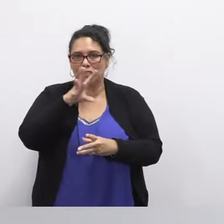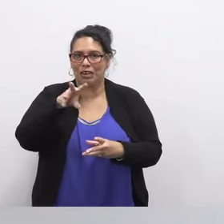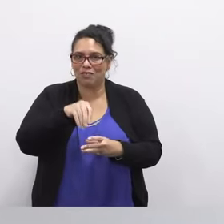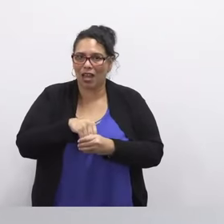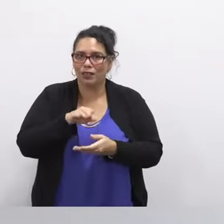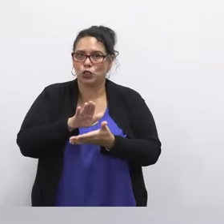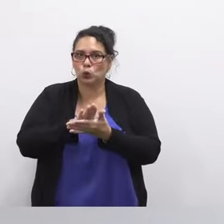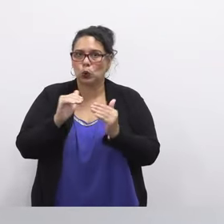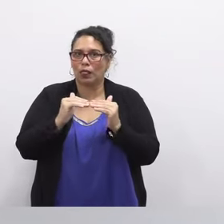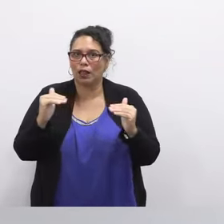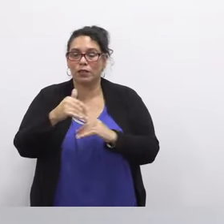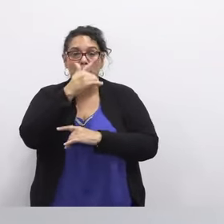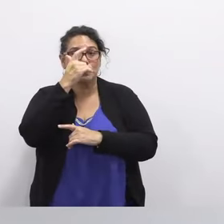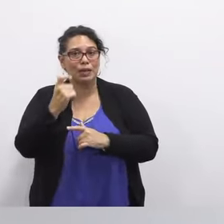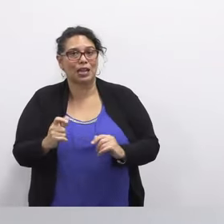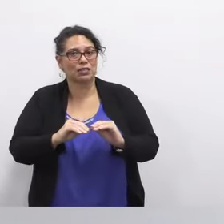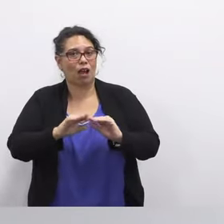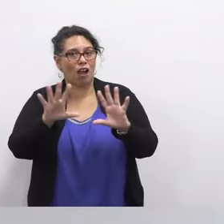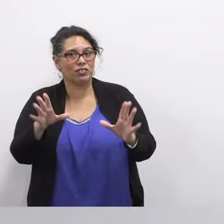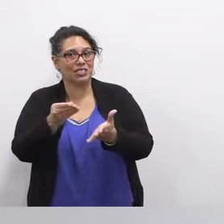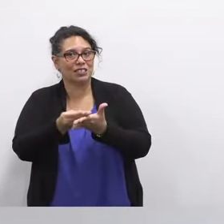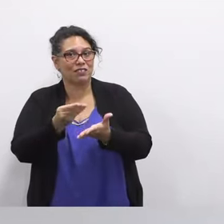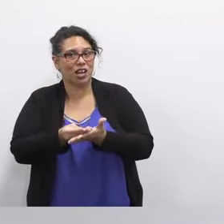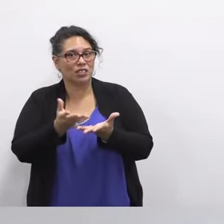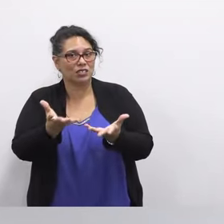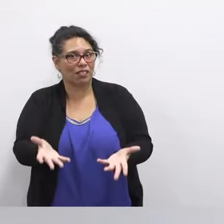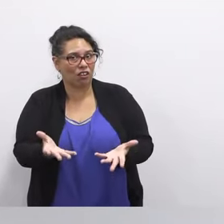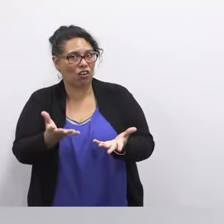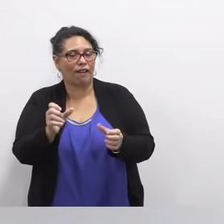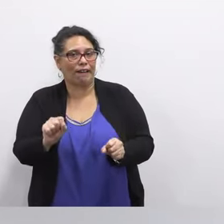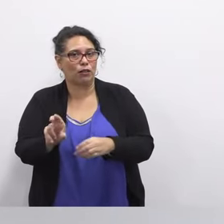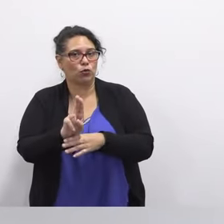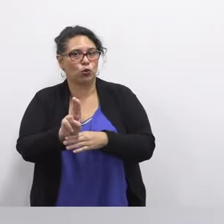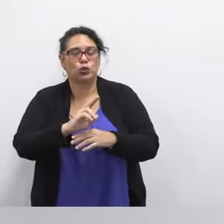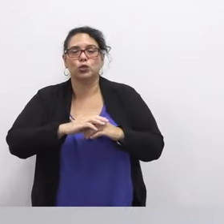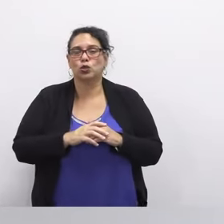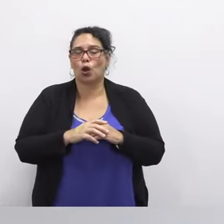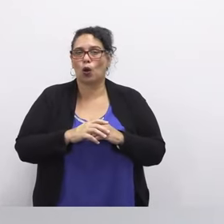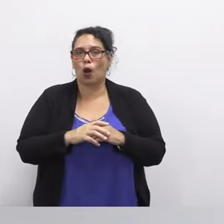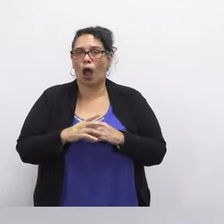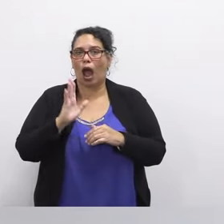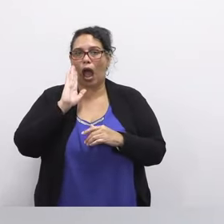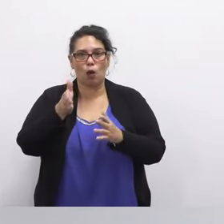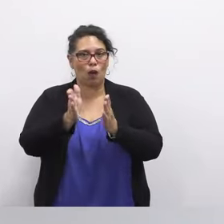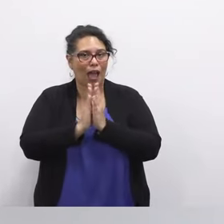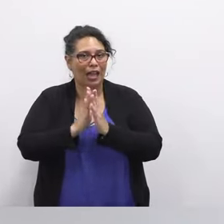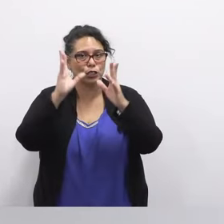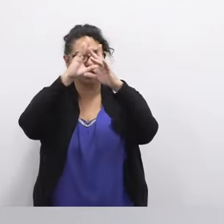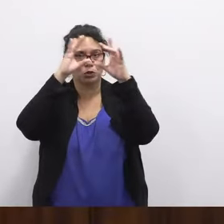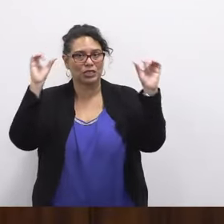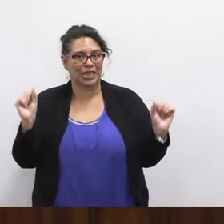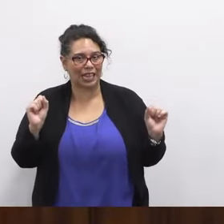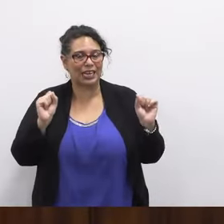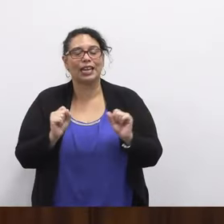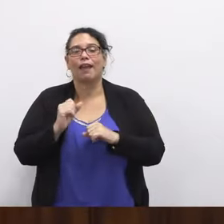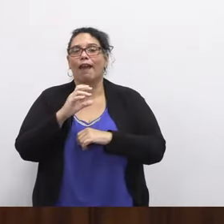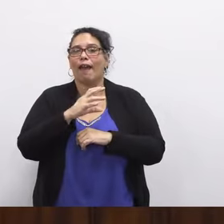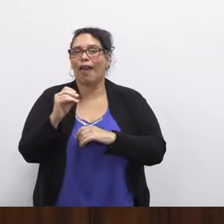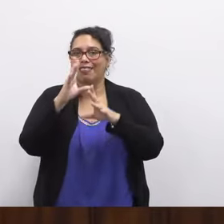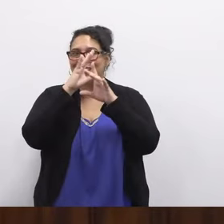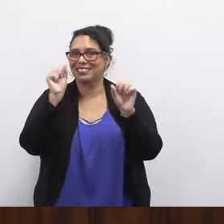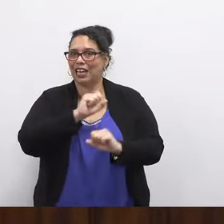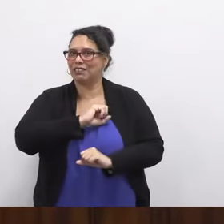school site level because there are obviously funds there, discretionary funds. So I will ask our superintendent and or some of our executive